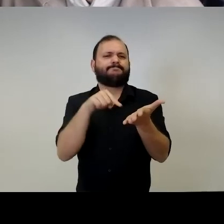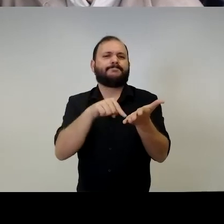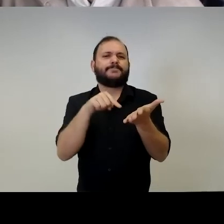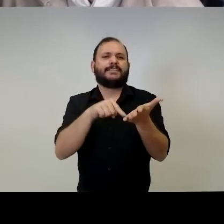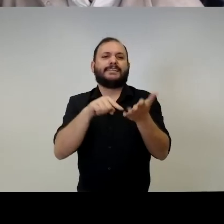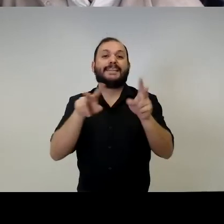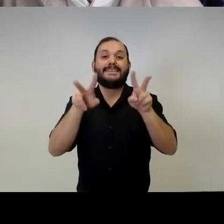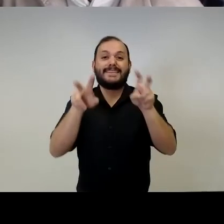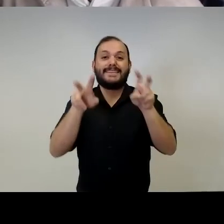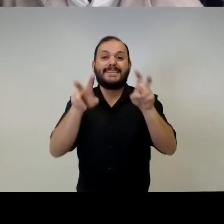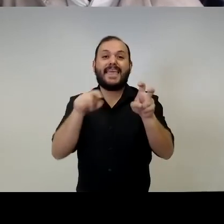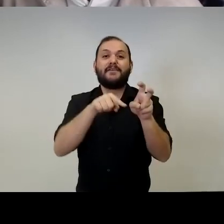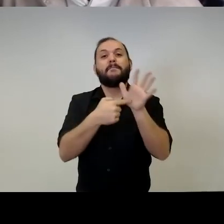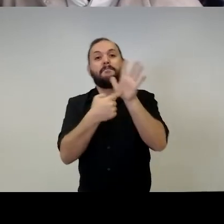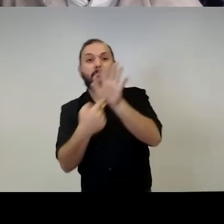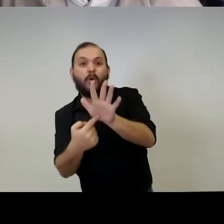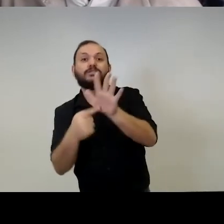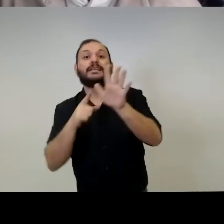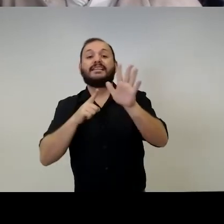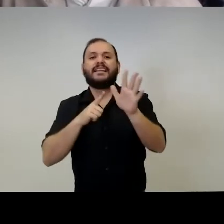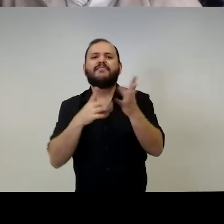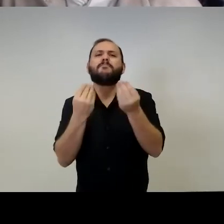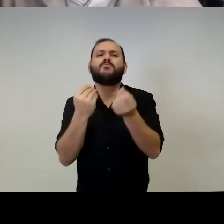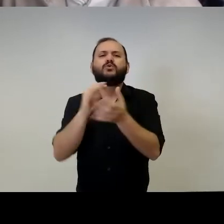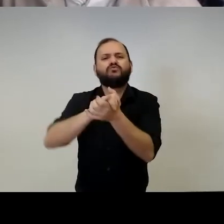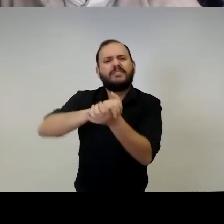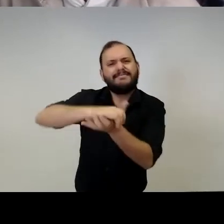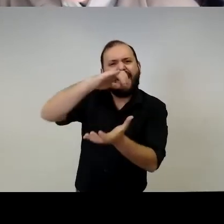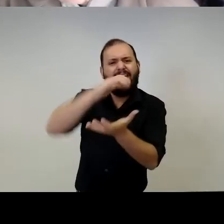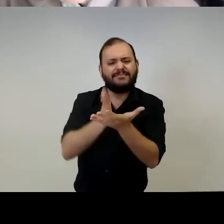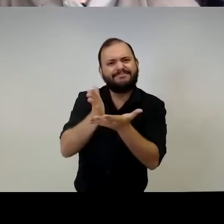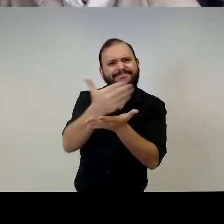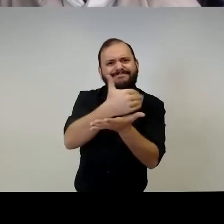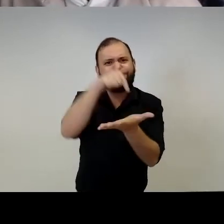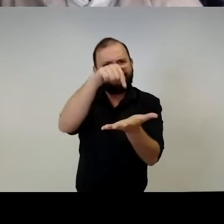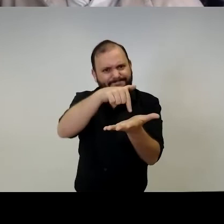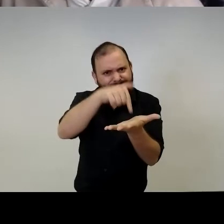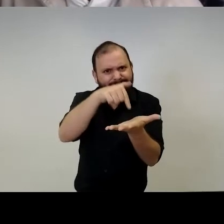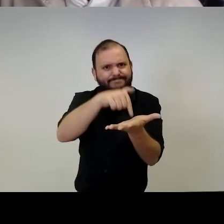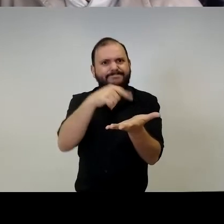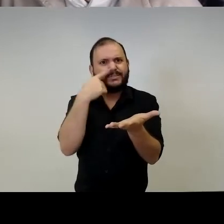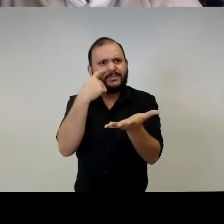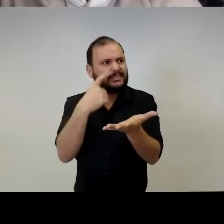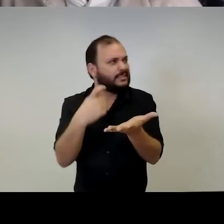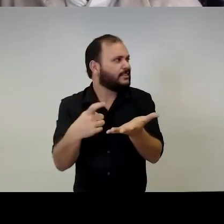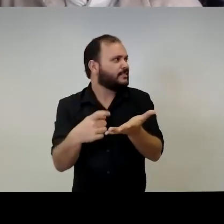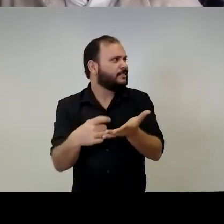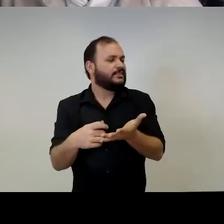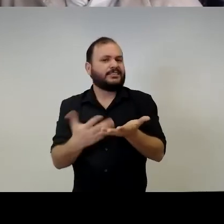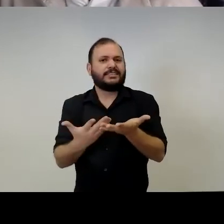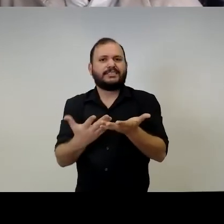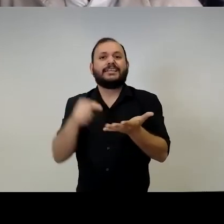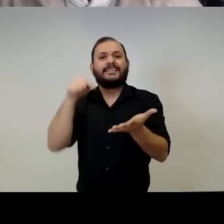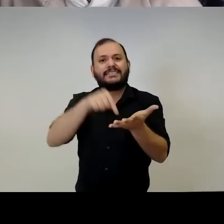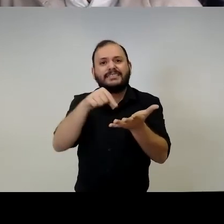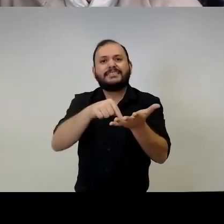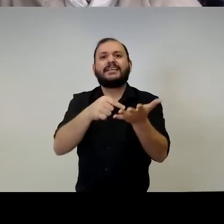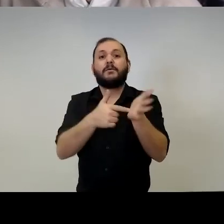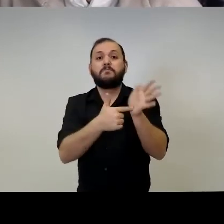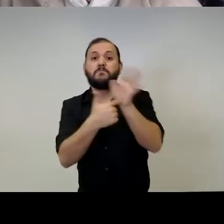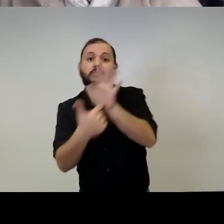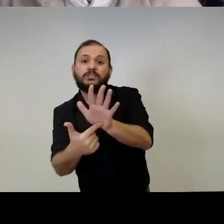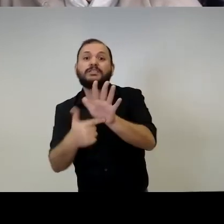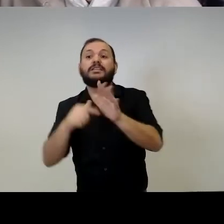comments, very interesting data about that, where the deaf audience helps, but the deaf audience also